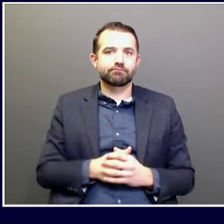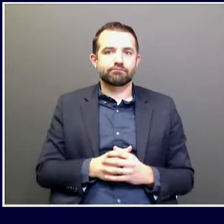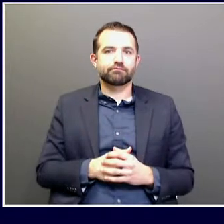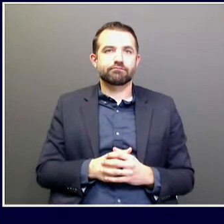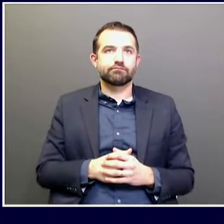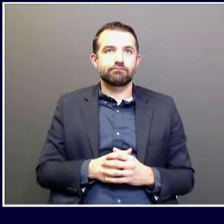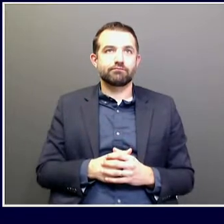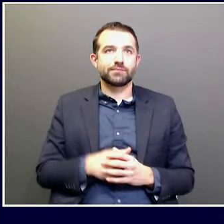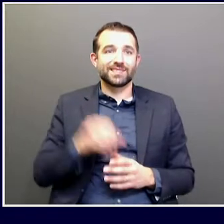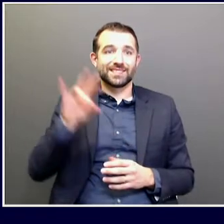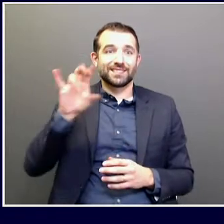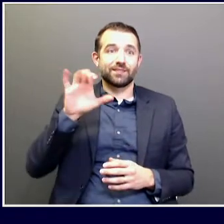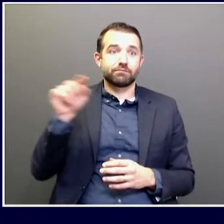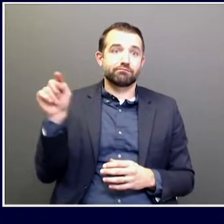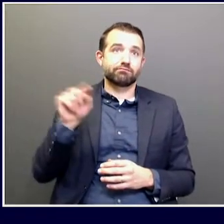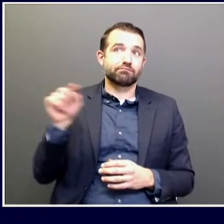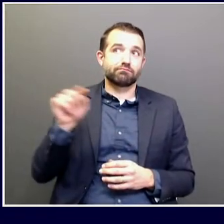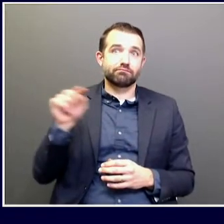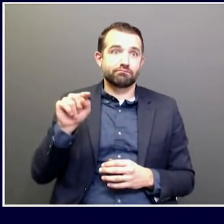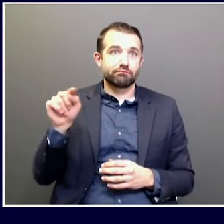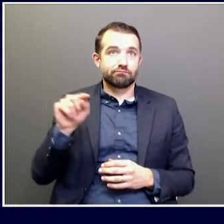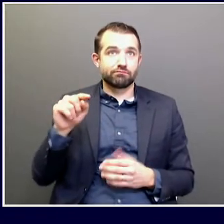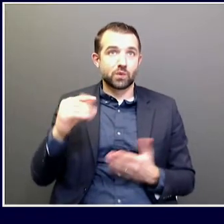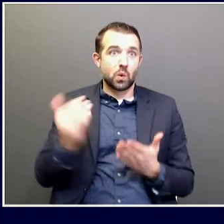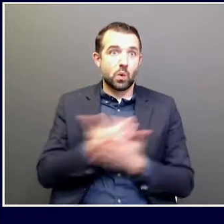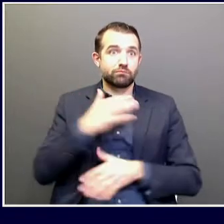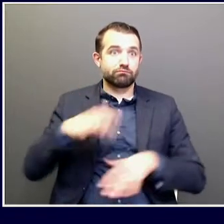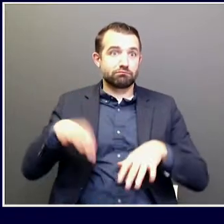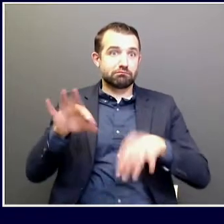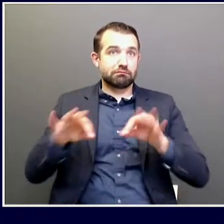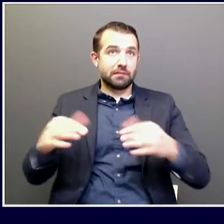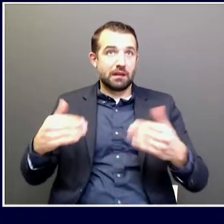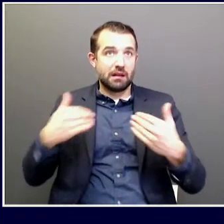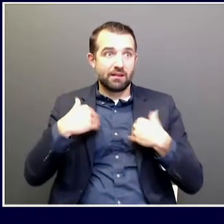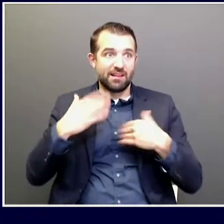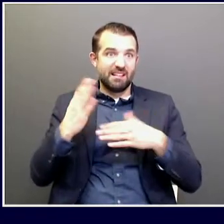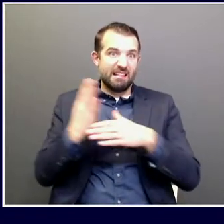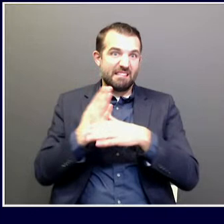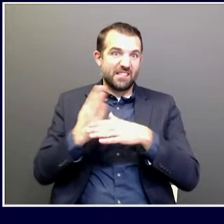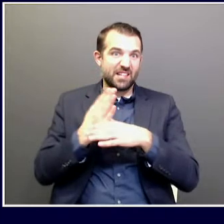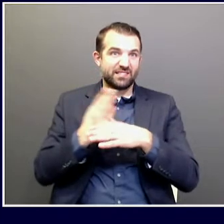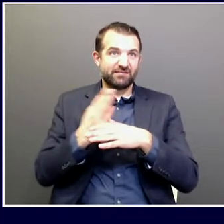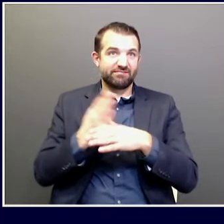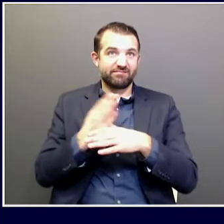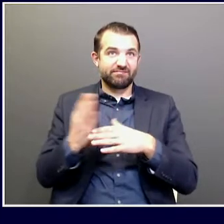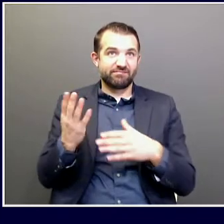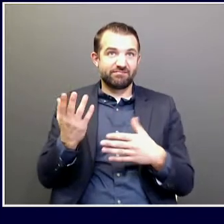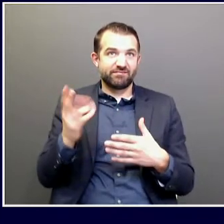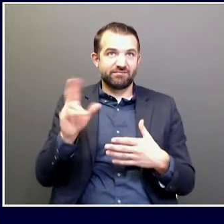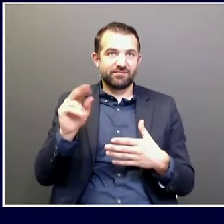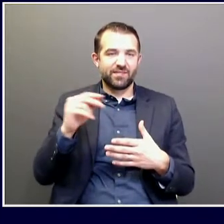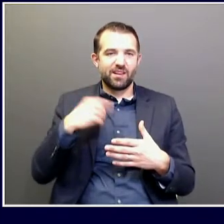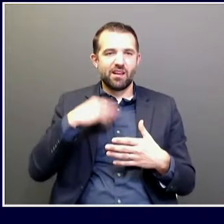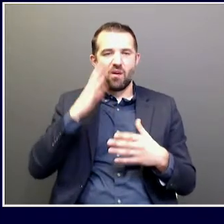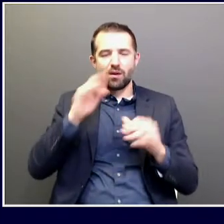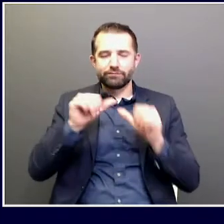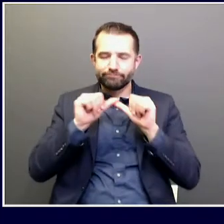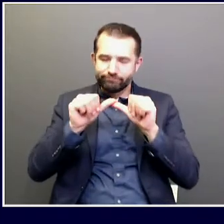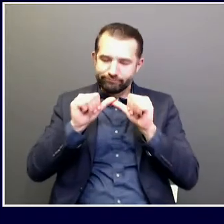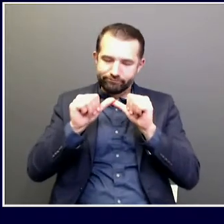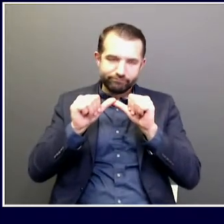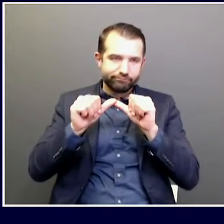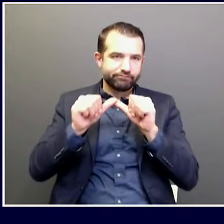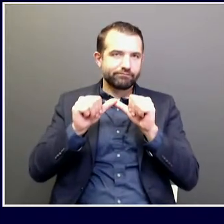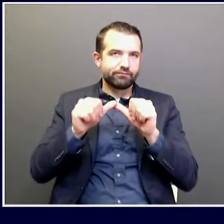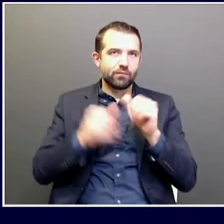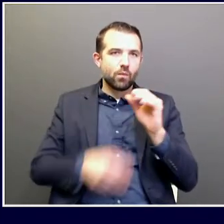plus PCR tests per 100,000 per day and then picking up and going out. We're going to keep trying to make testing available at